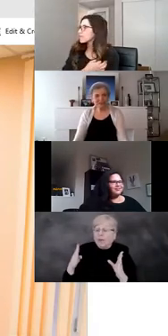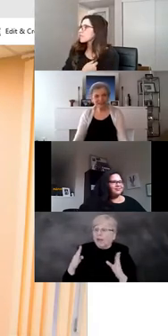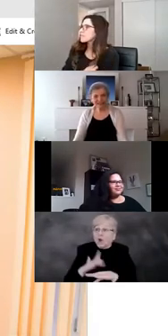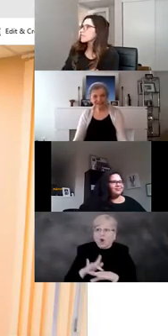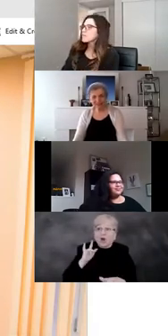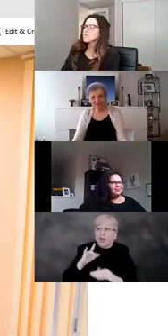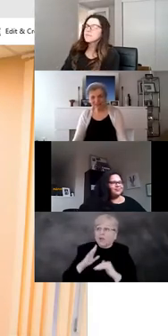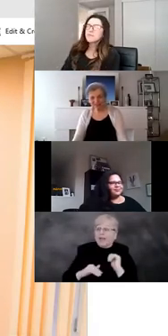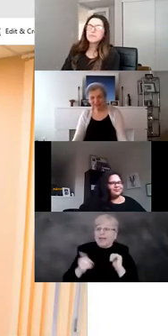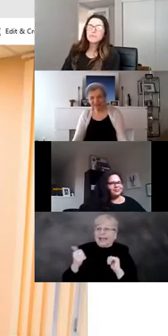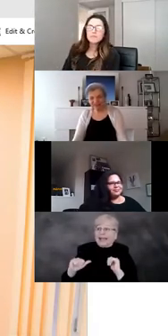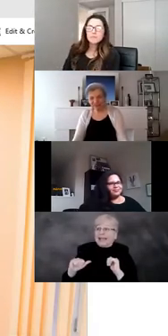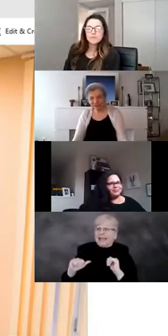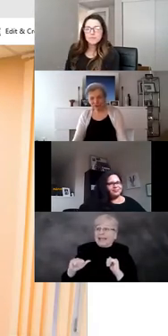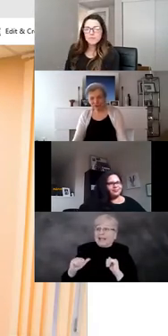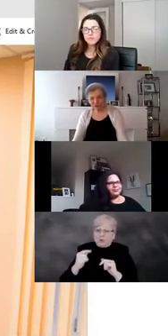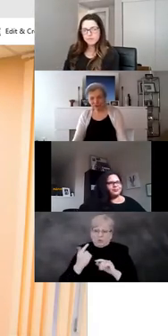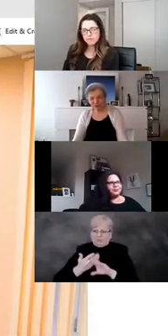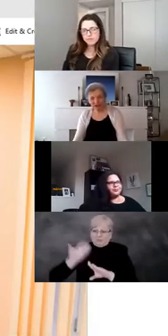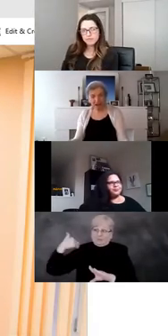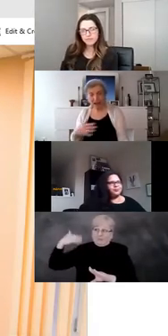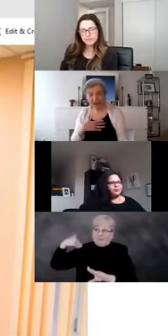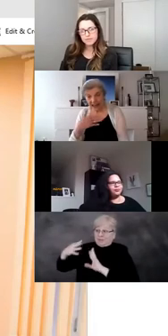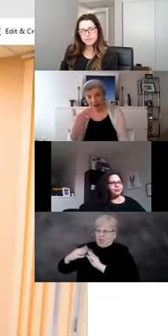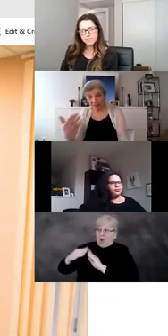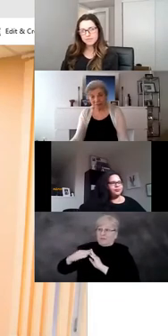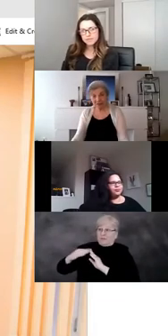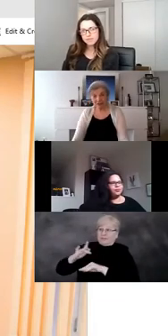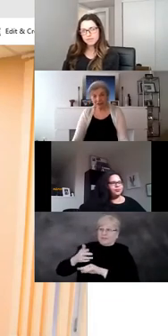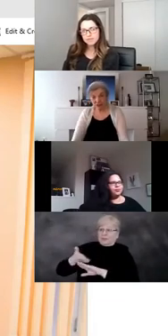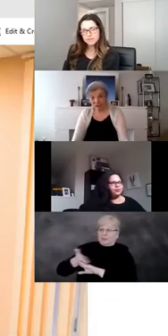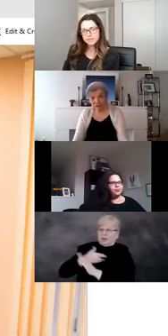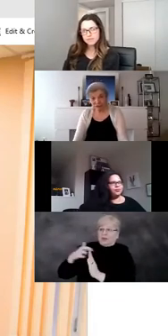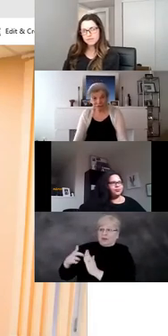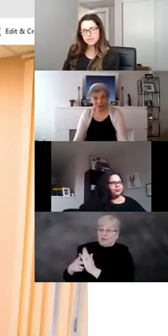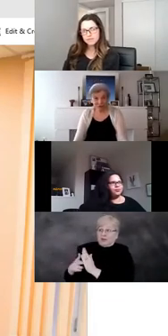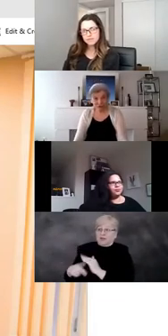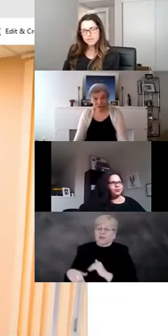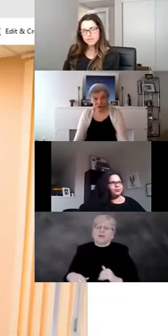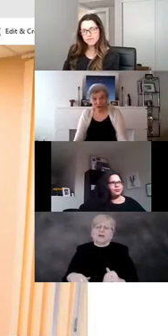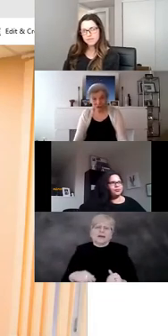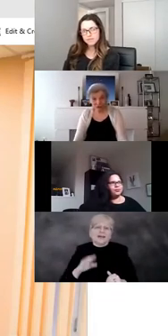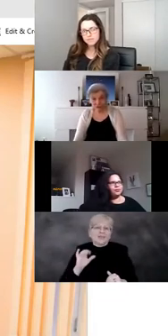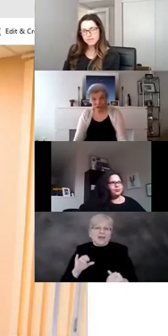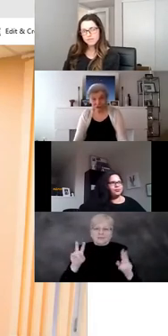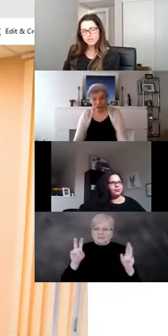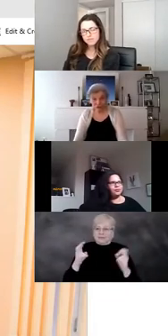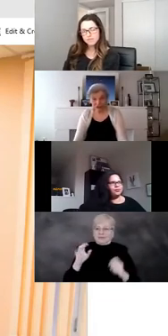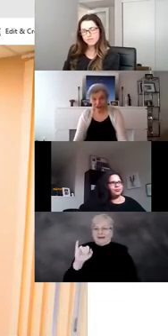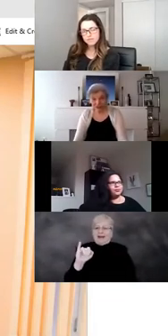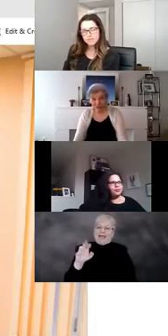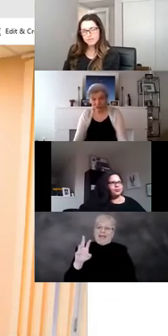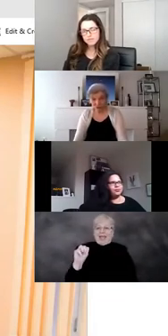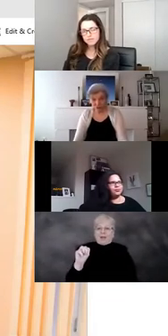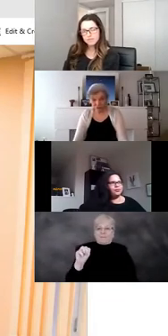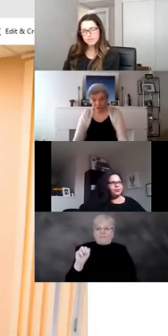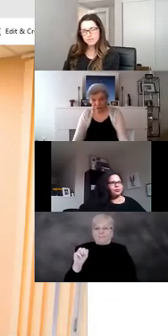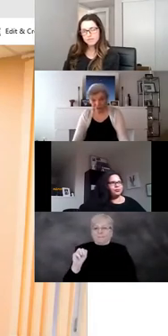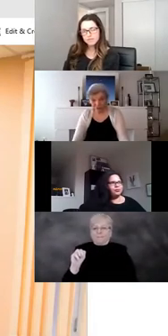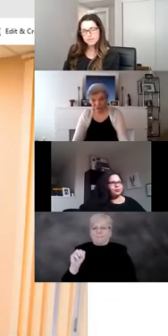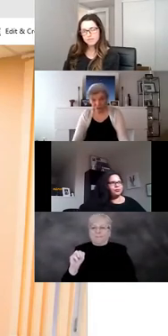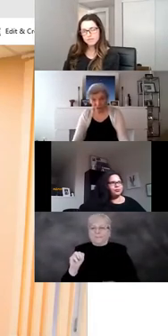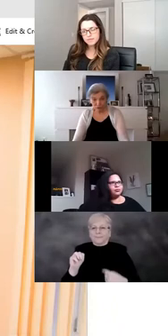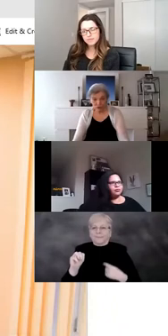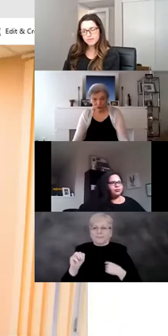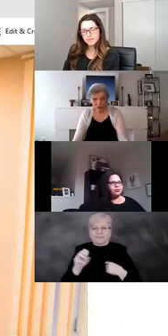meaning, um, uh, if you're, uh, I am, uh, in terms of, uh, large audience presentations, not the most comfortable